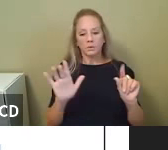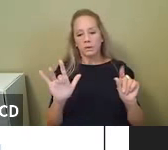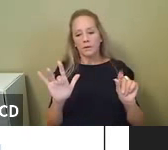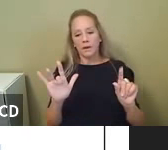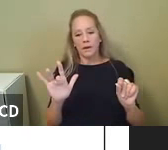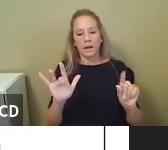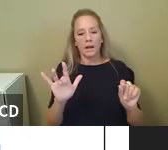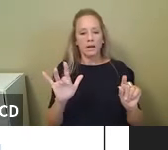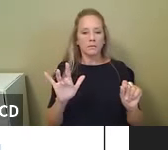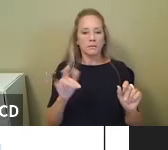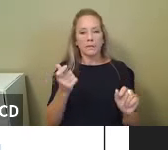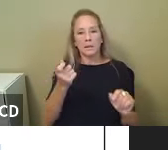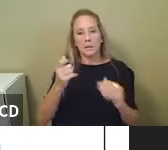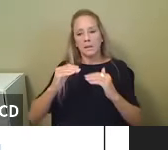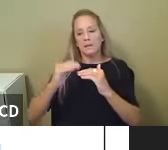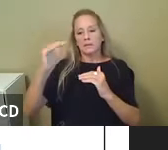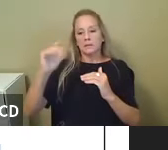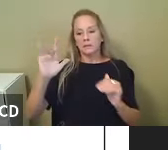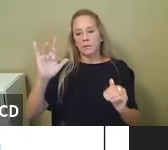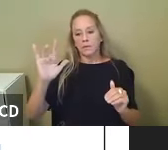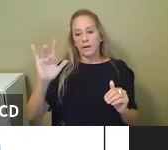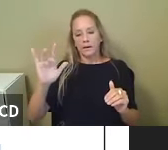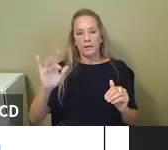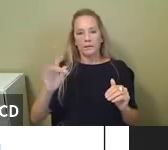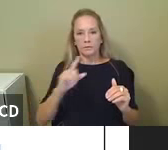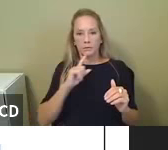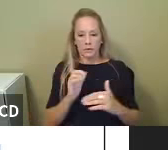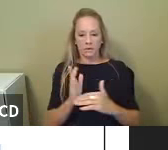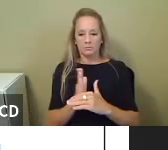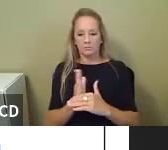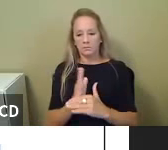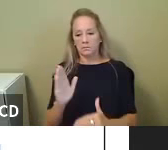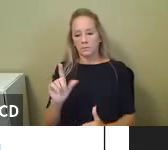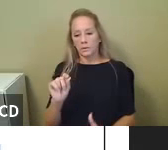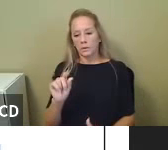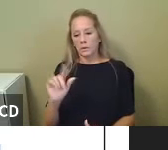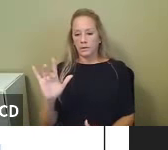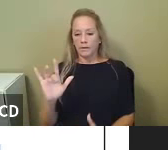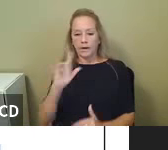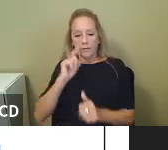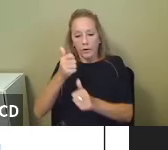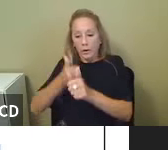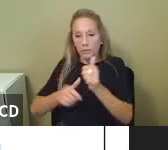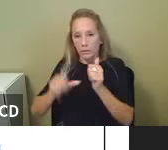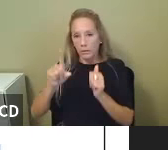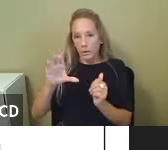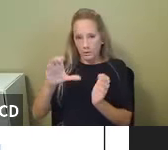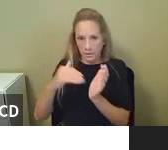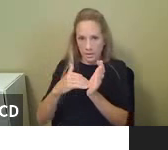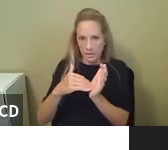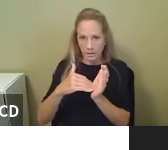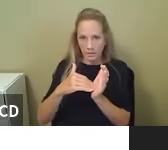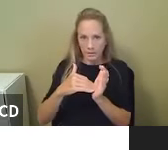than 25, really in that 20 to 25 range per 100,000. Next slide, please.